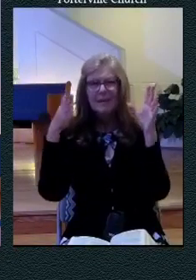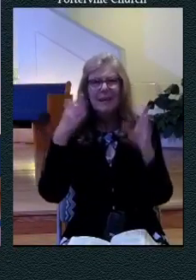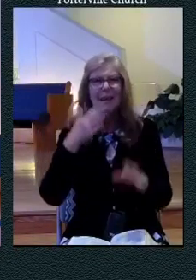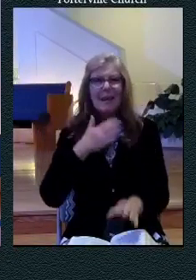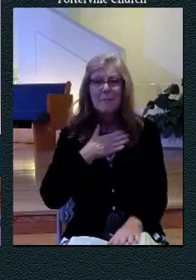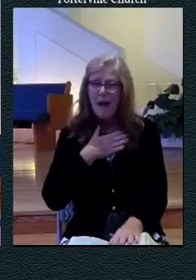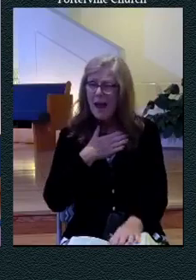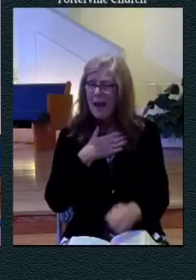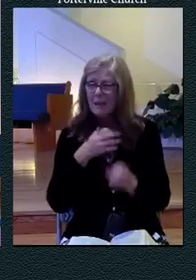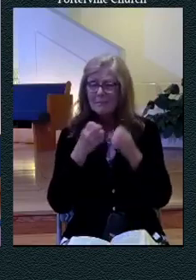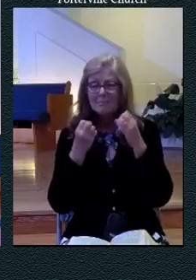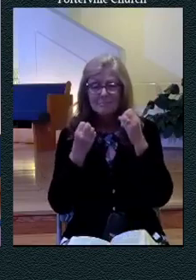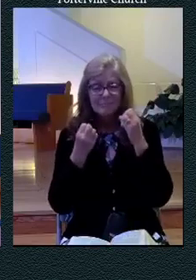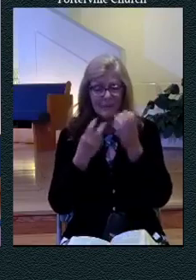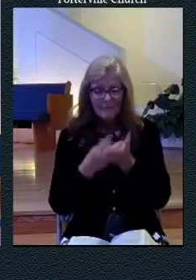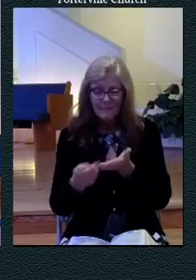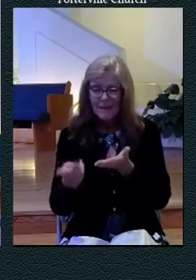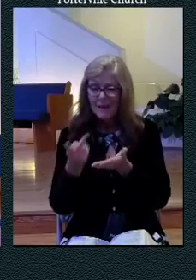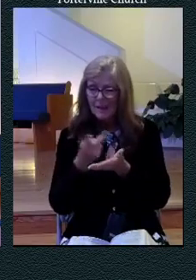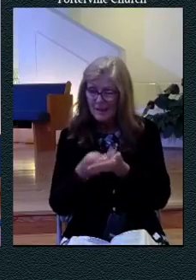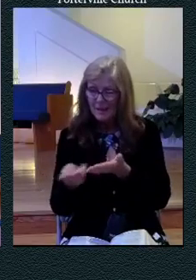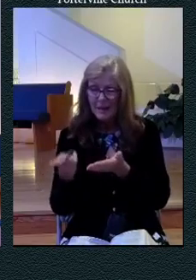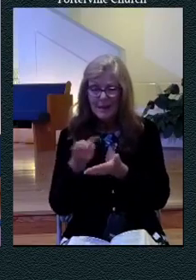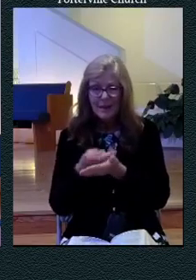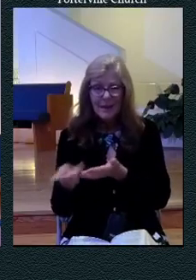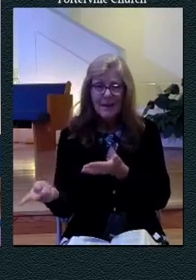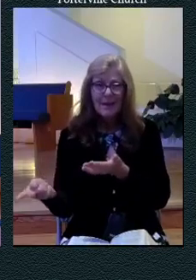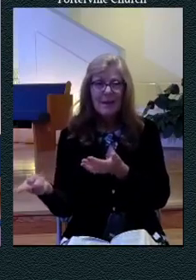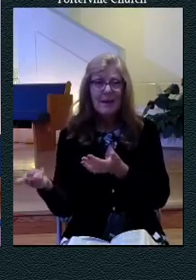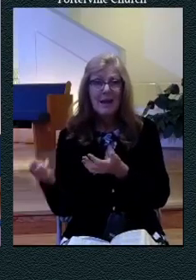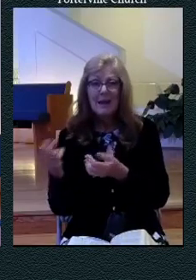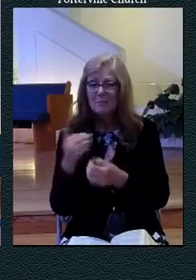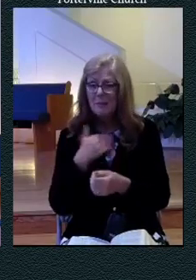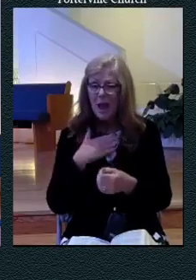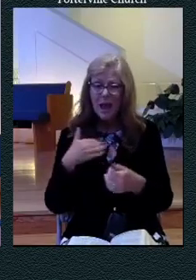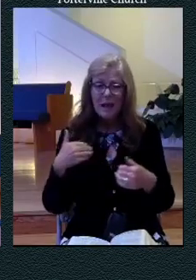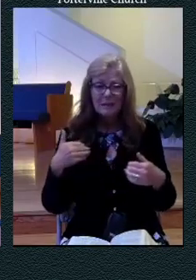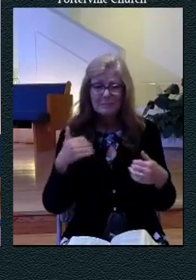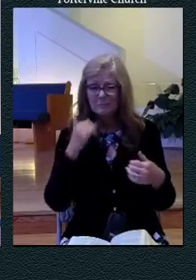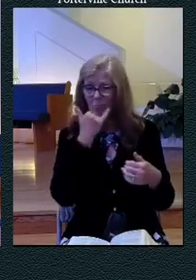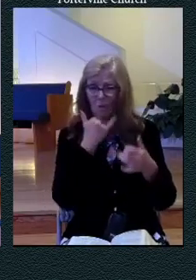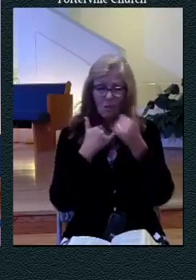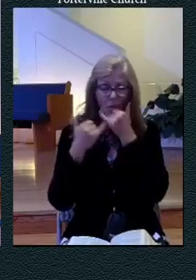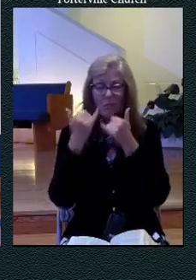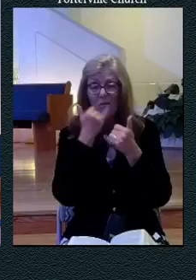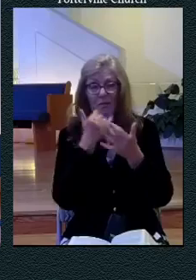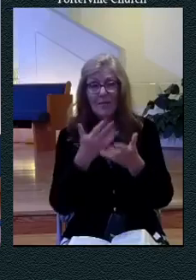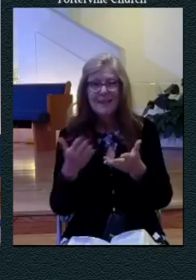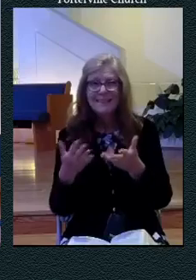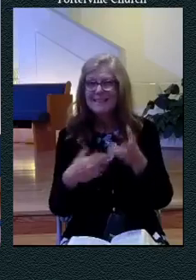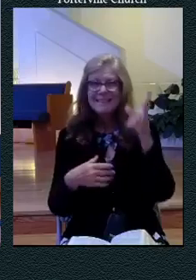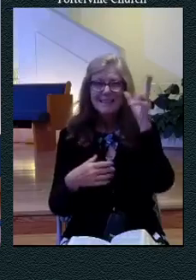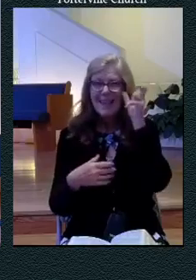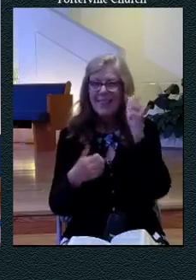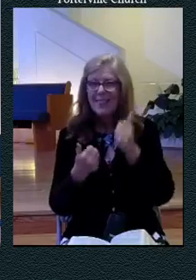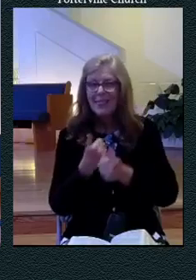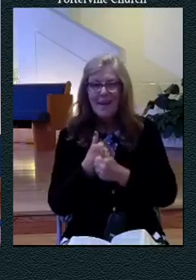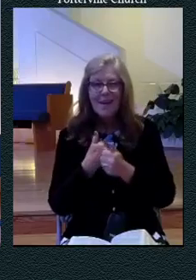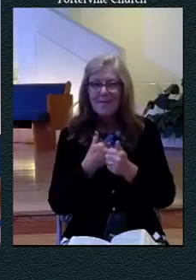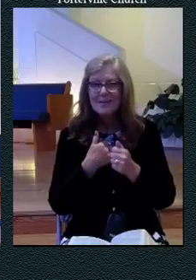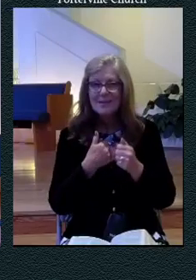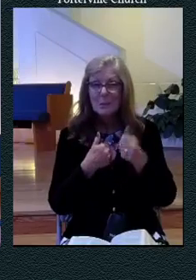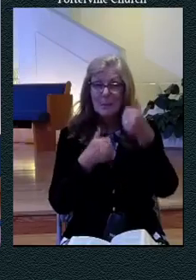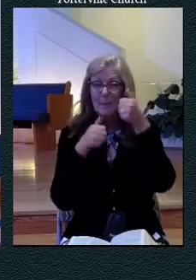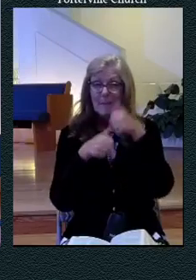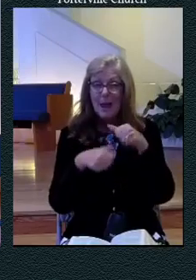failings. They don't just go away. They're there, and Satan loves to bring them in and press them in upon you